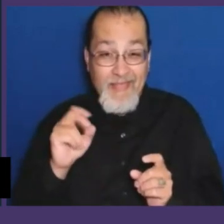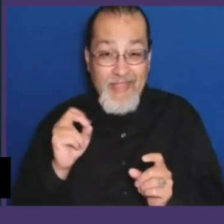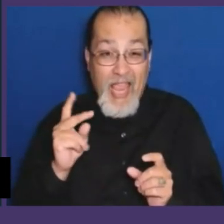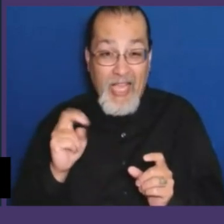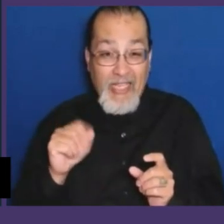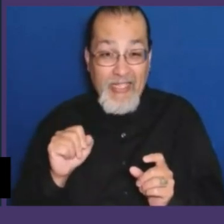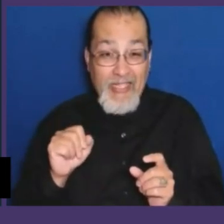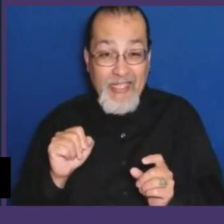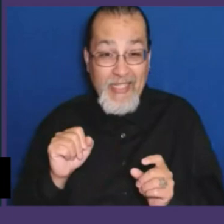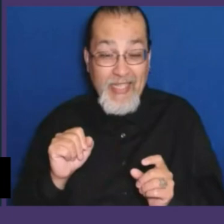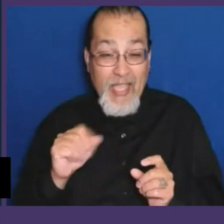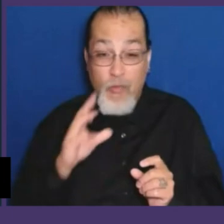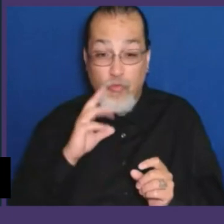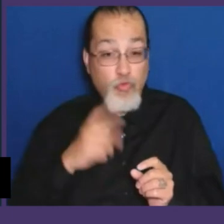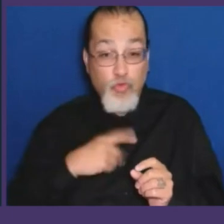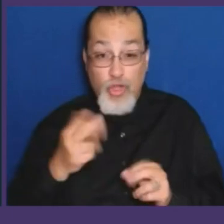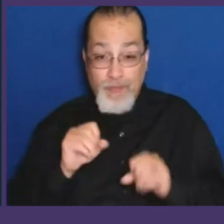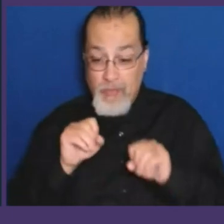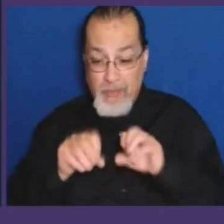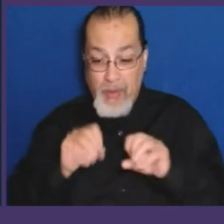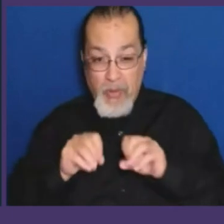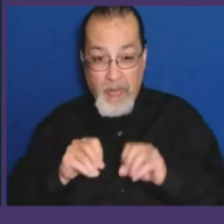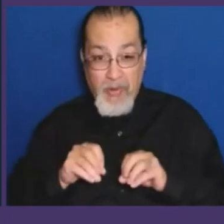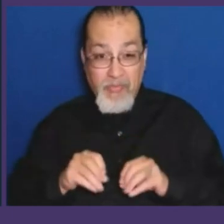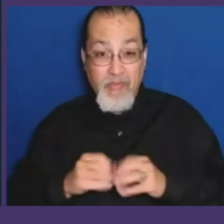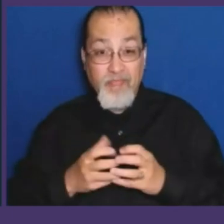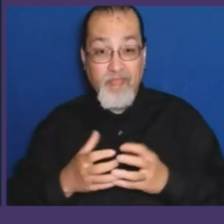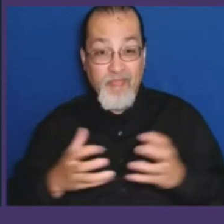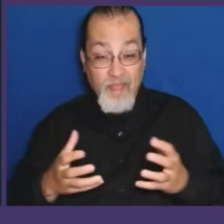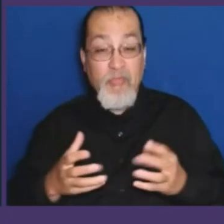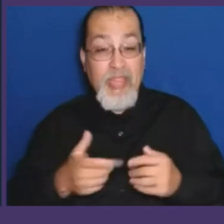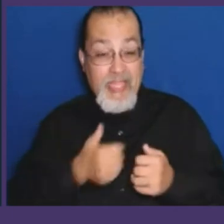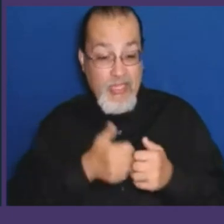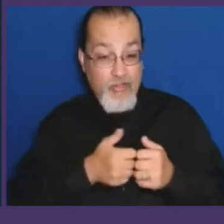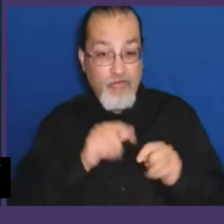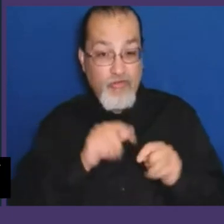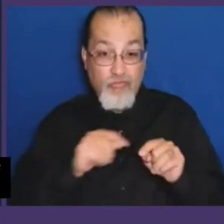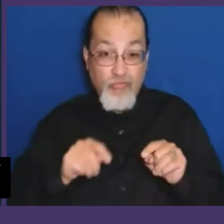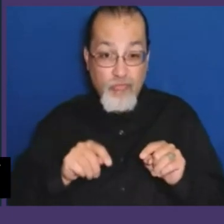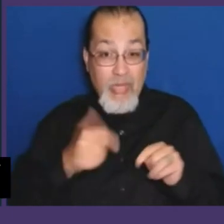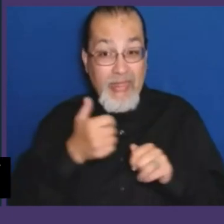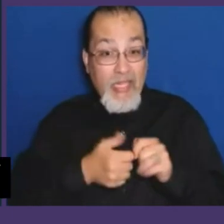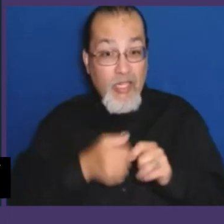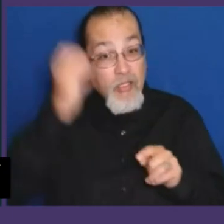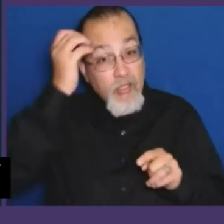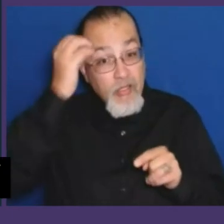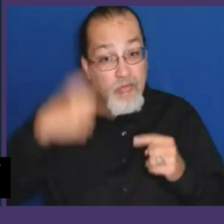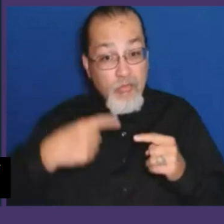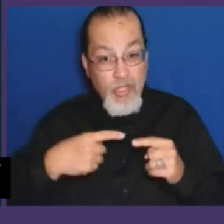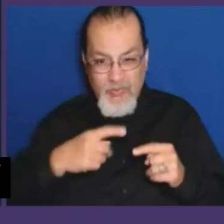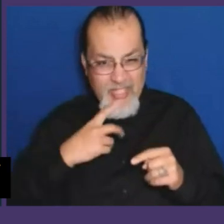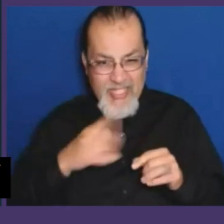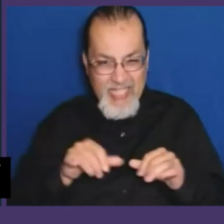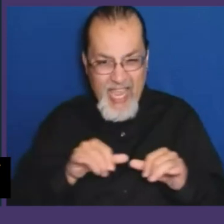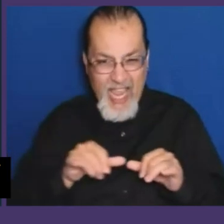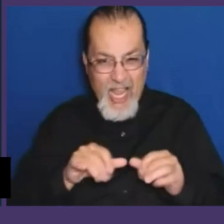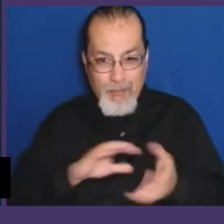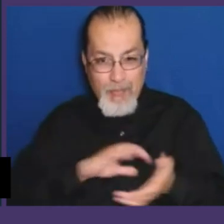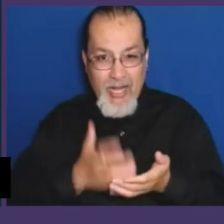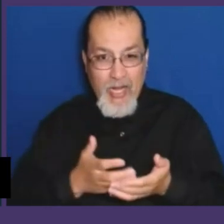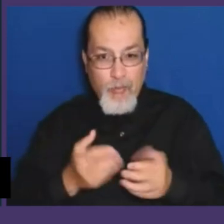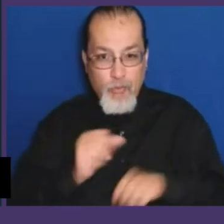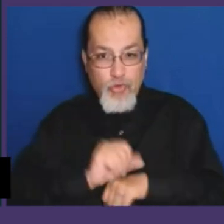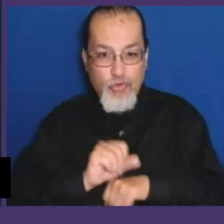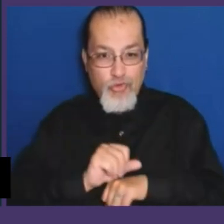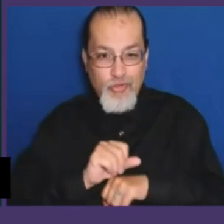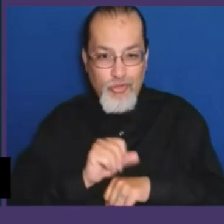same amount of computational work for each token. And these transformers are not very shallow networks. They have about 80 layers of reasoning, but